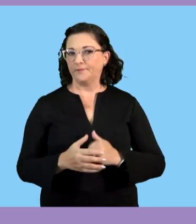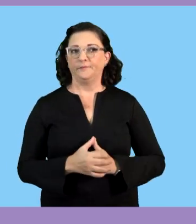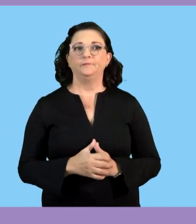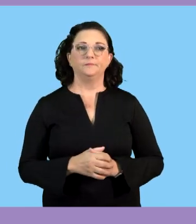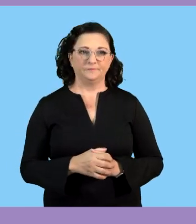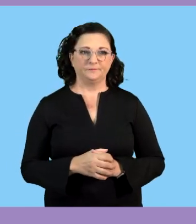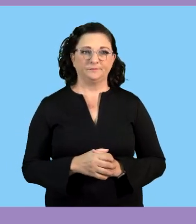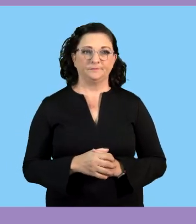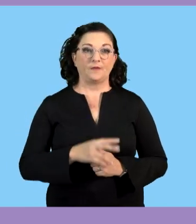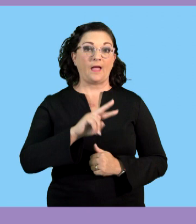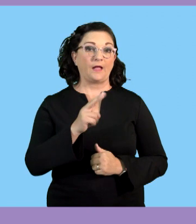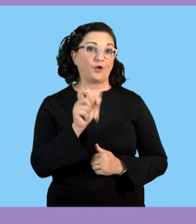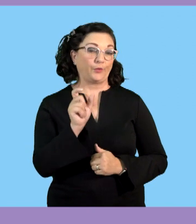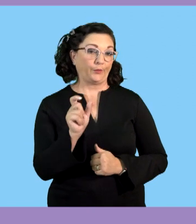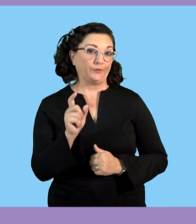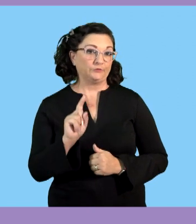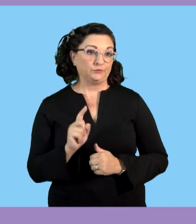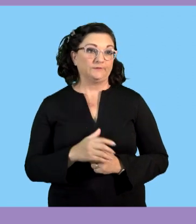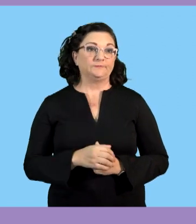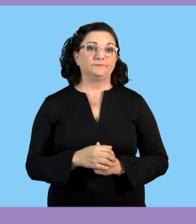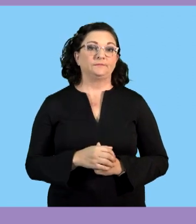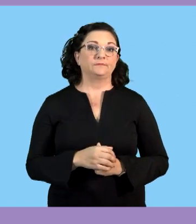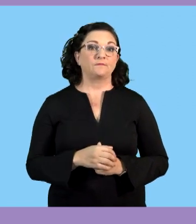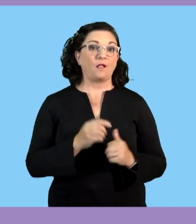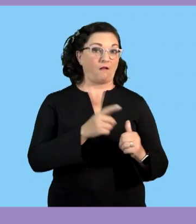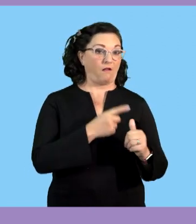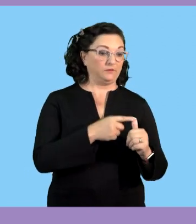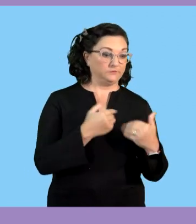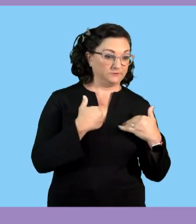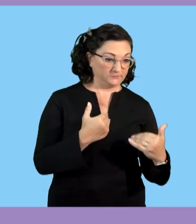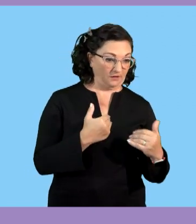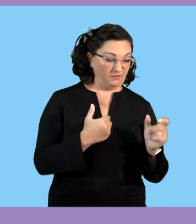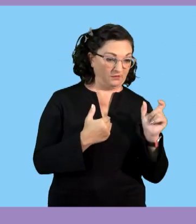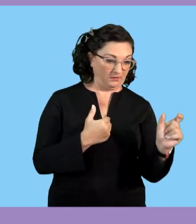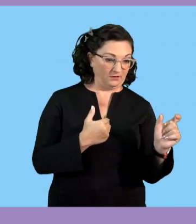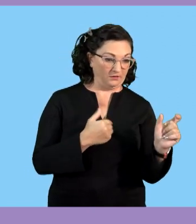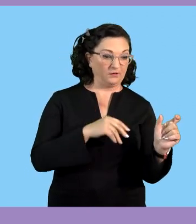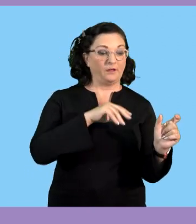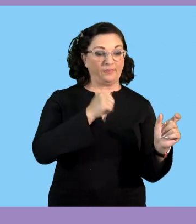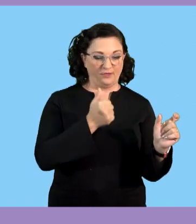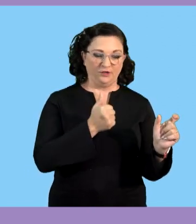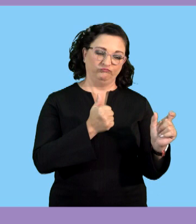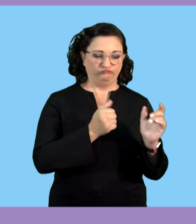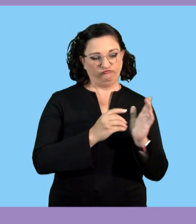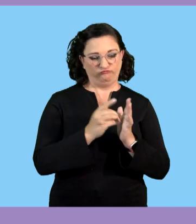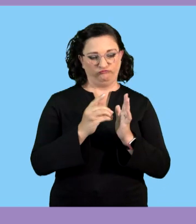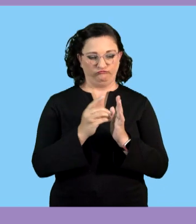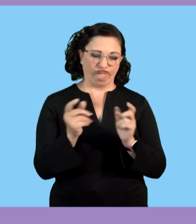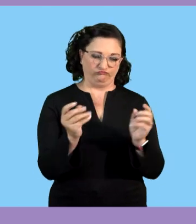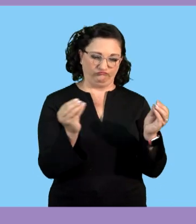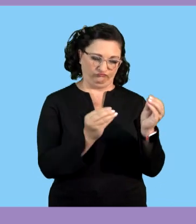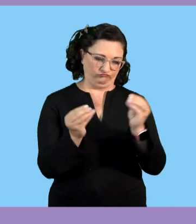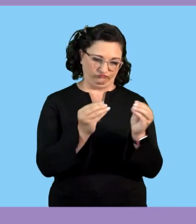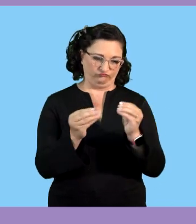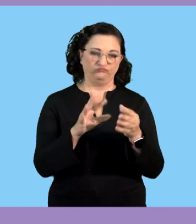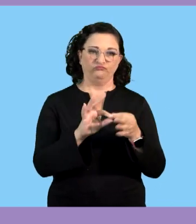So another way of setting up an equation is when we start with the answer and then we develop that equation. So for example, let's